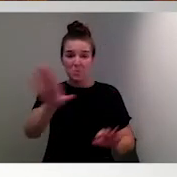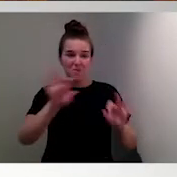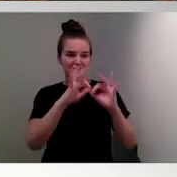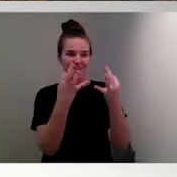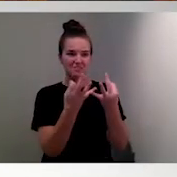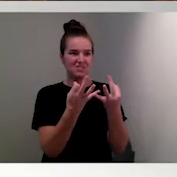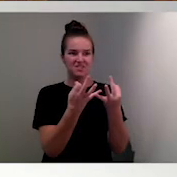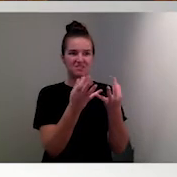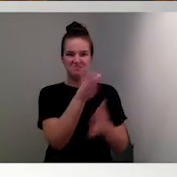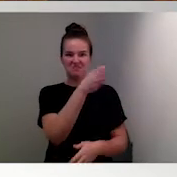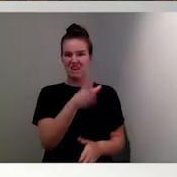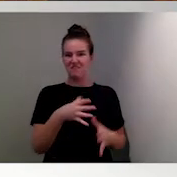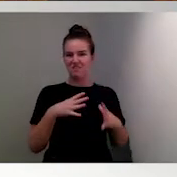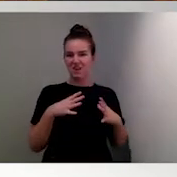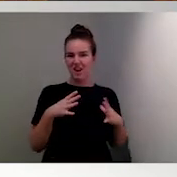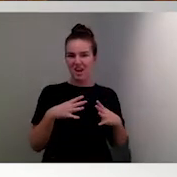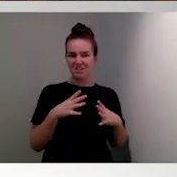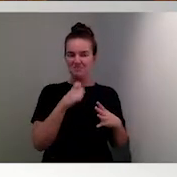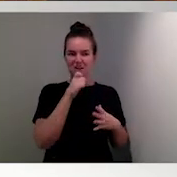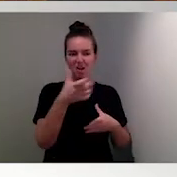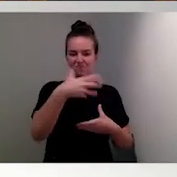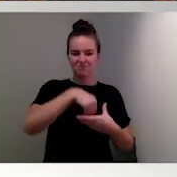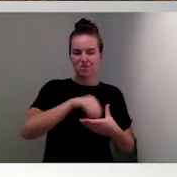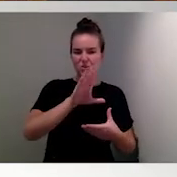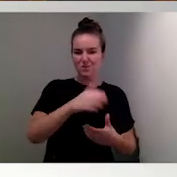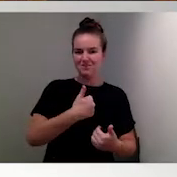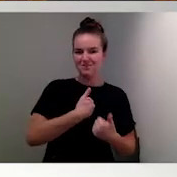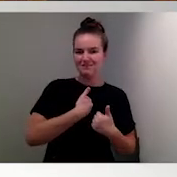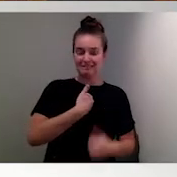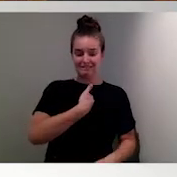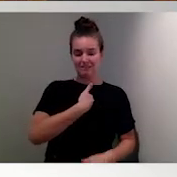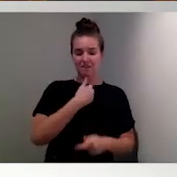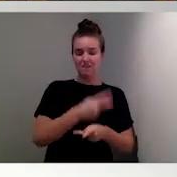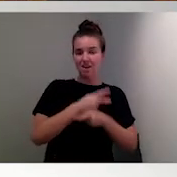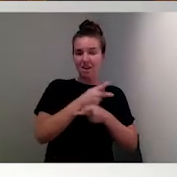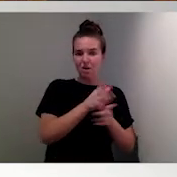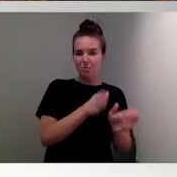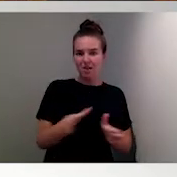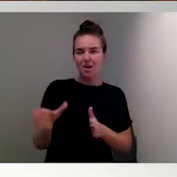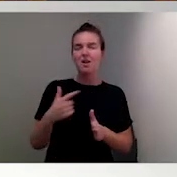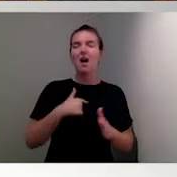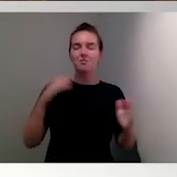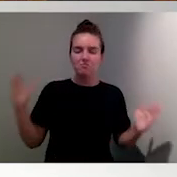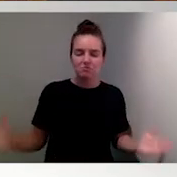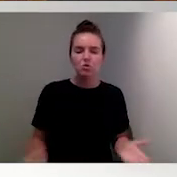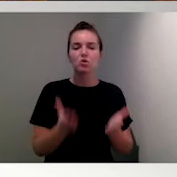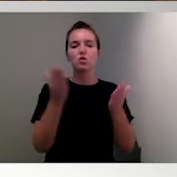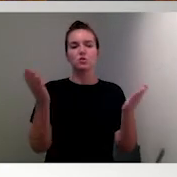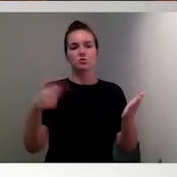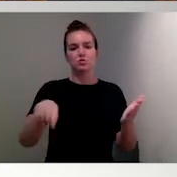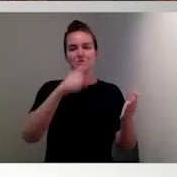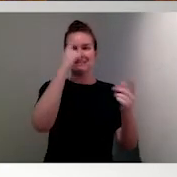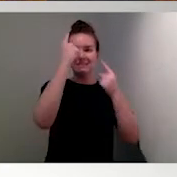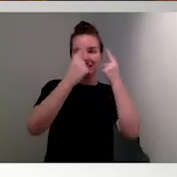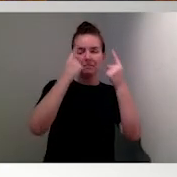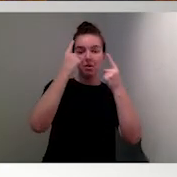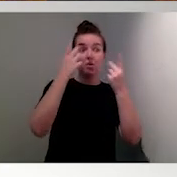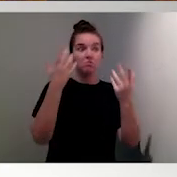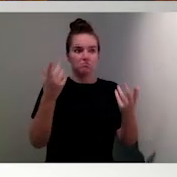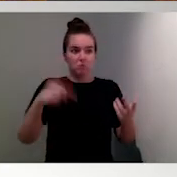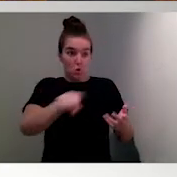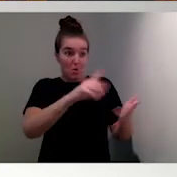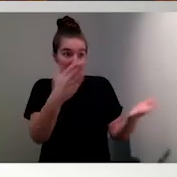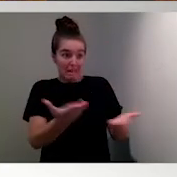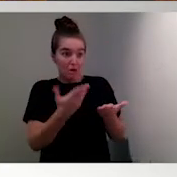plan, self-care plan, I really, really want to encourage you to consider. You're all here, so you're all thinking about it, and